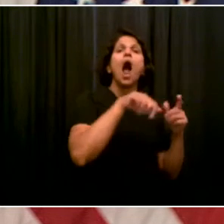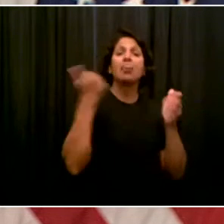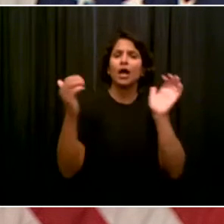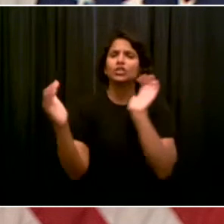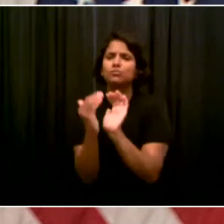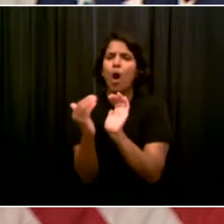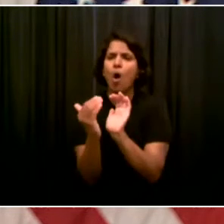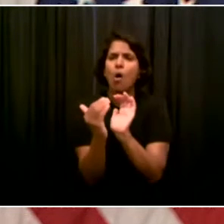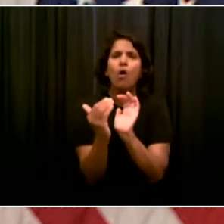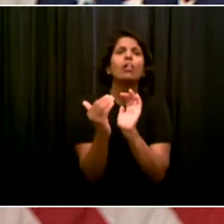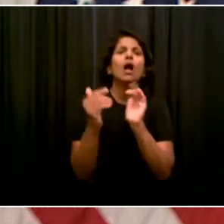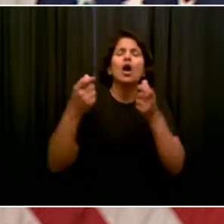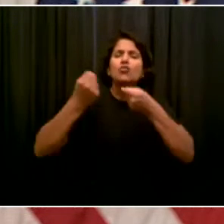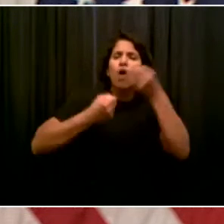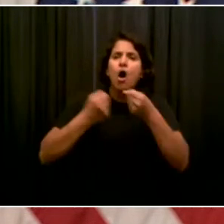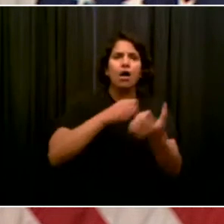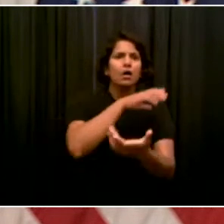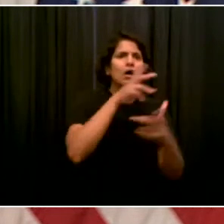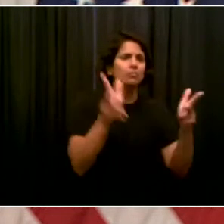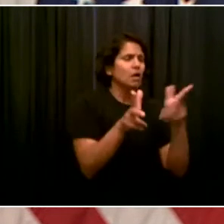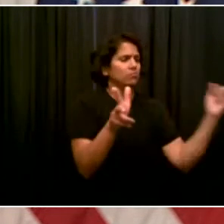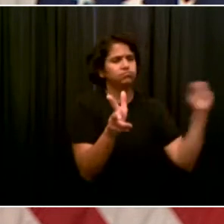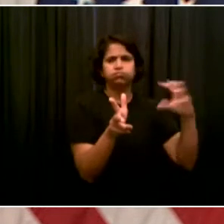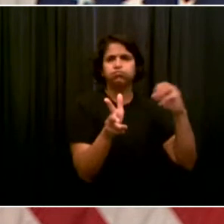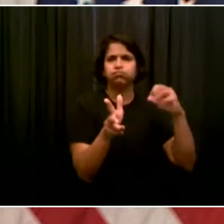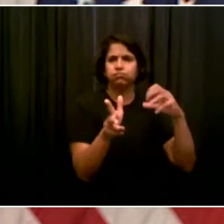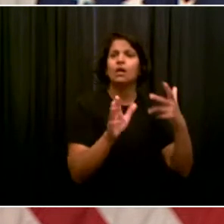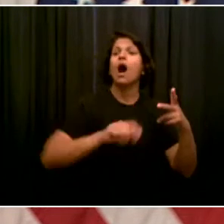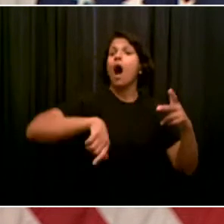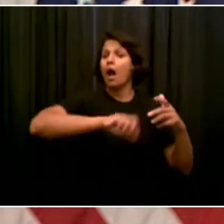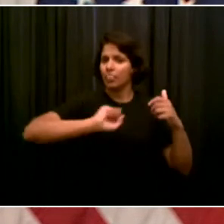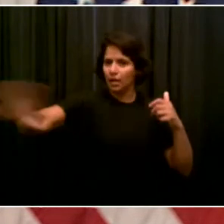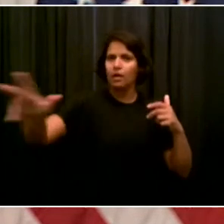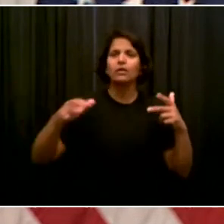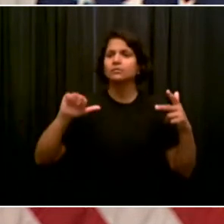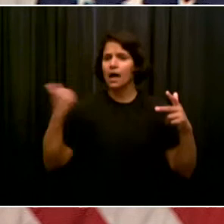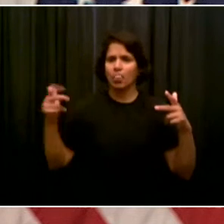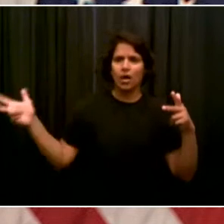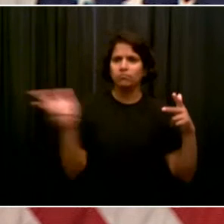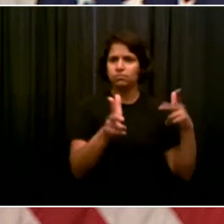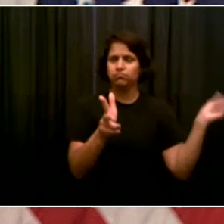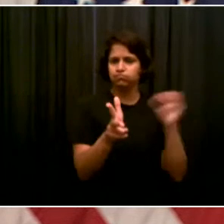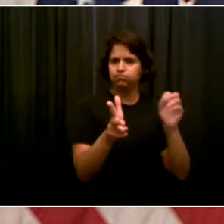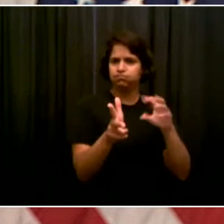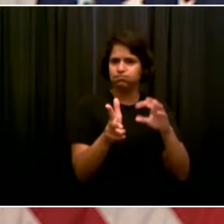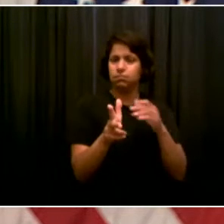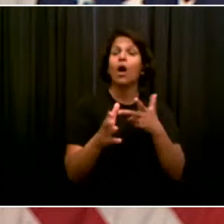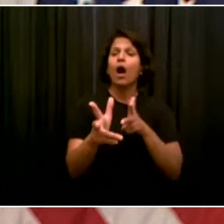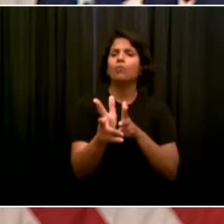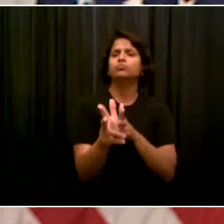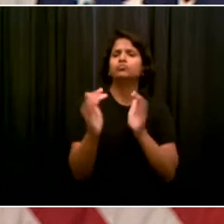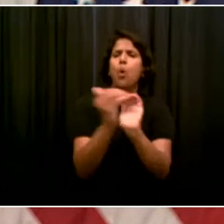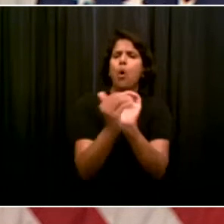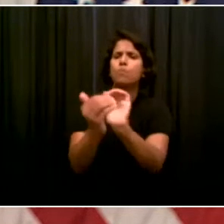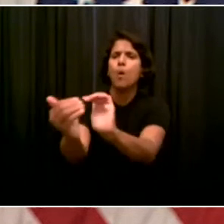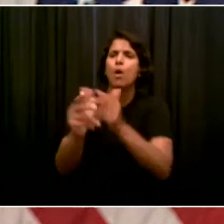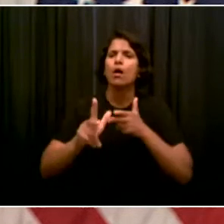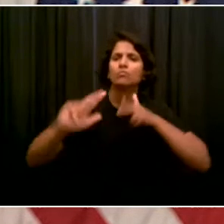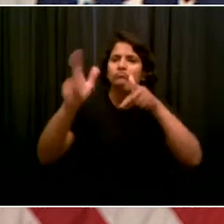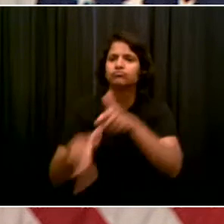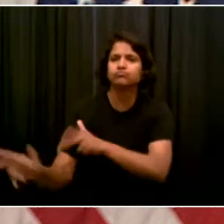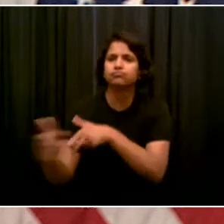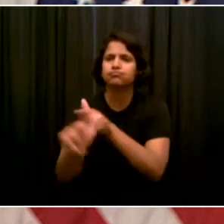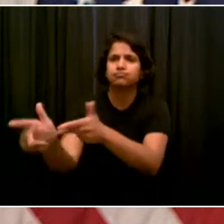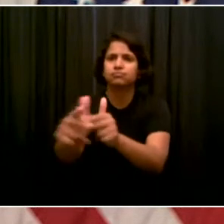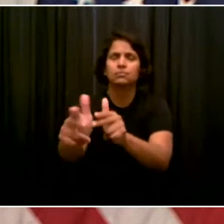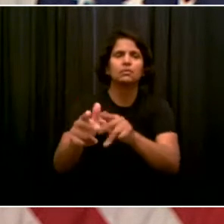single coordinated answer to the question of how New York City moves from where we are today to that future. And one